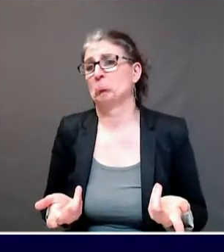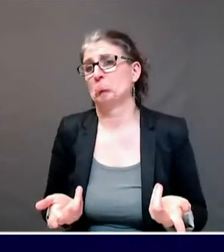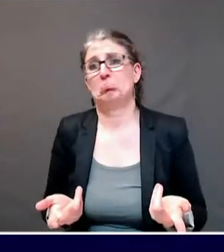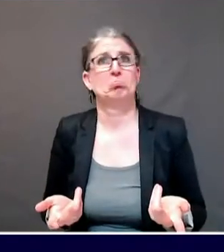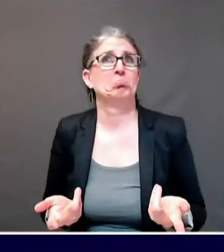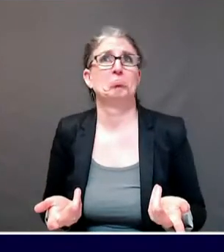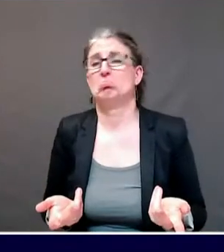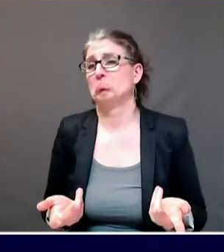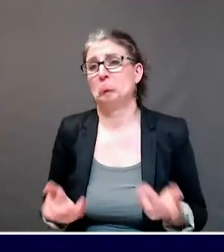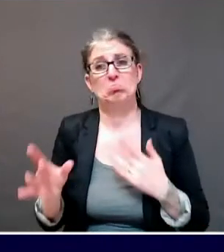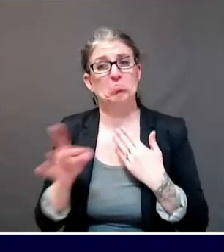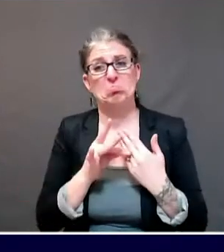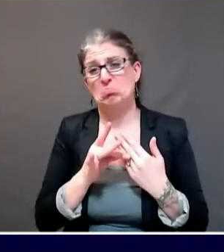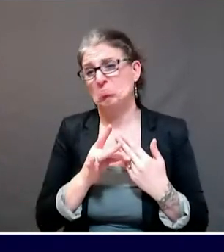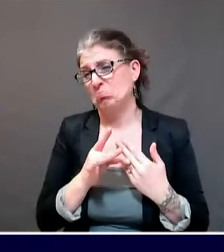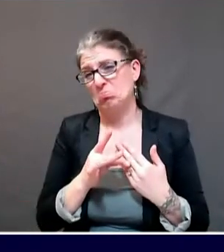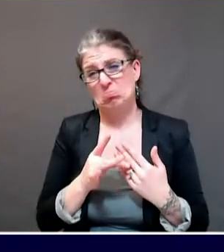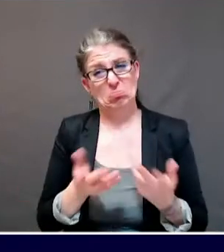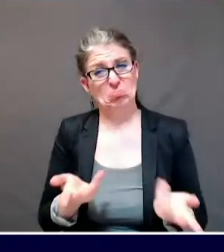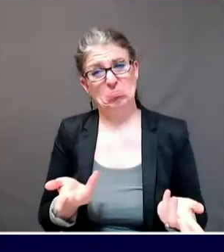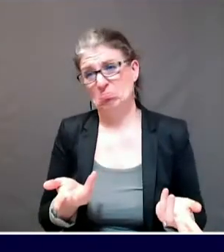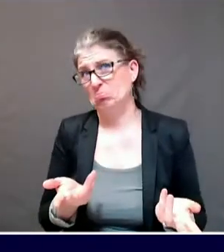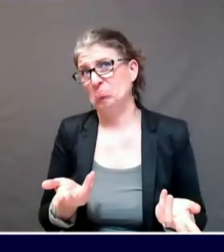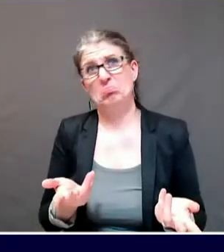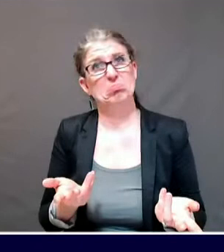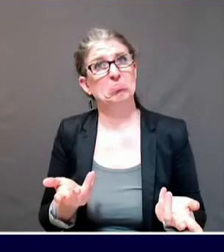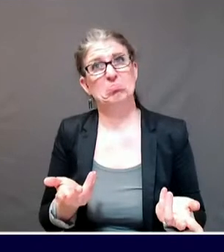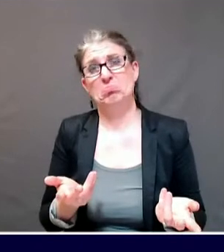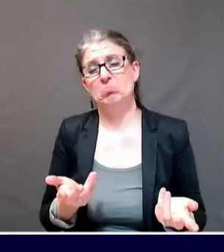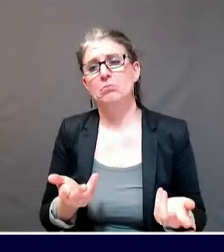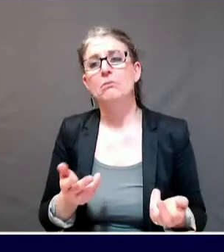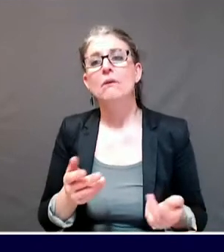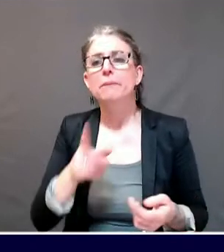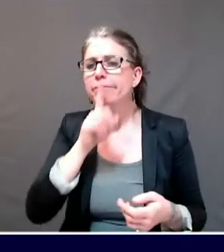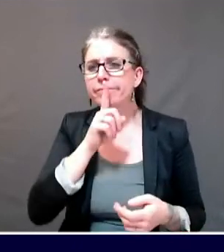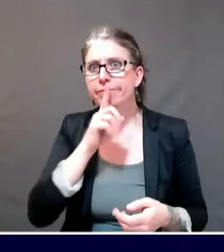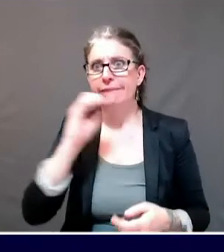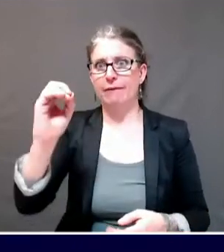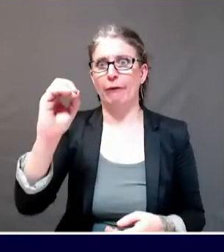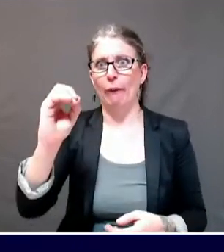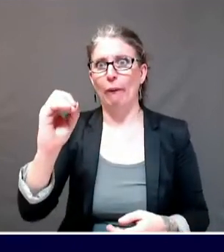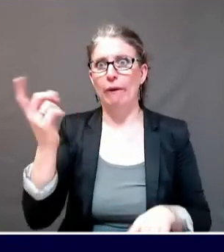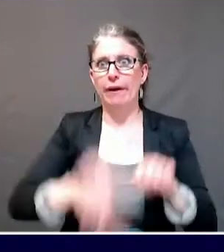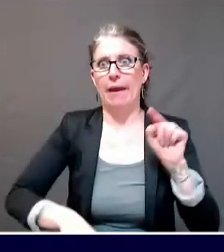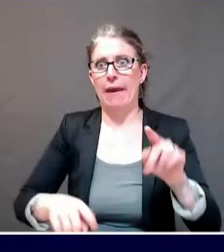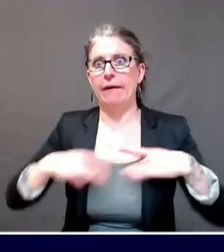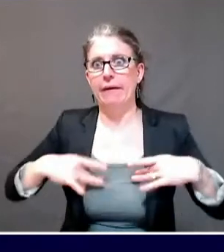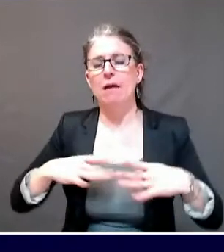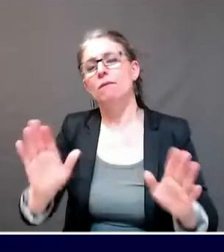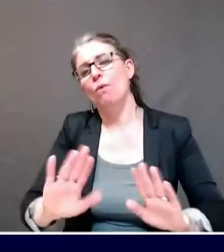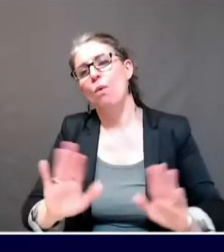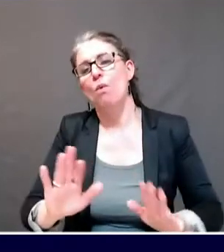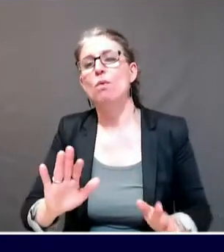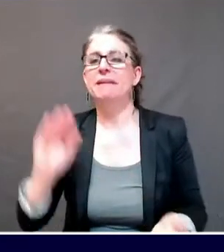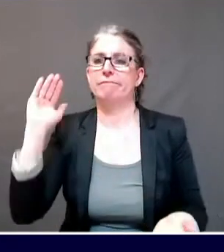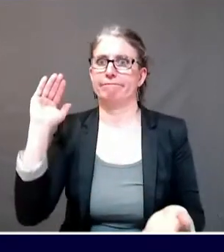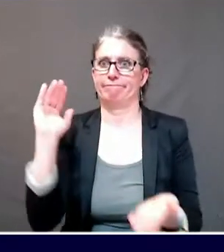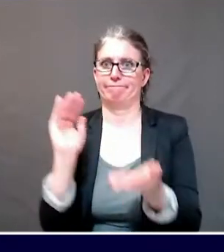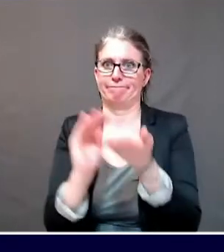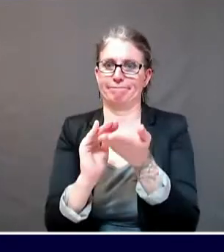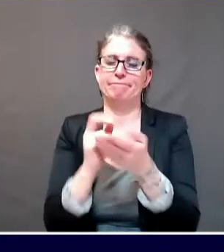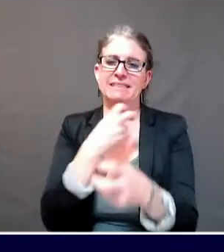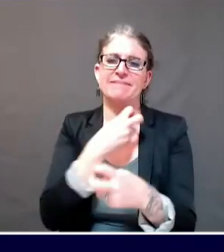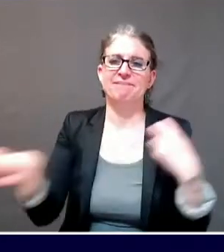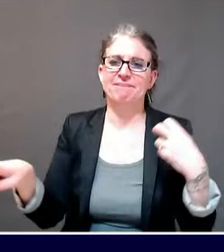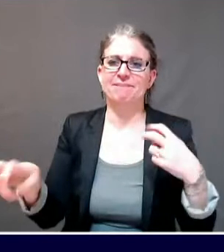is for those who know, for example, that there has been an exposure, say at a restaurant, that the restaurant notify those who were in